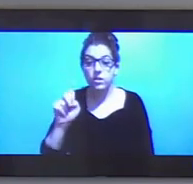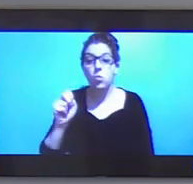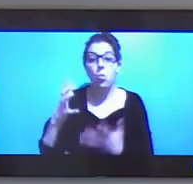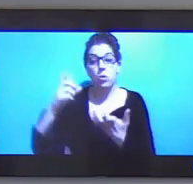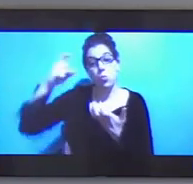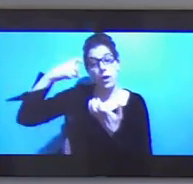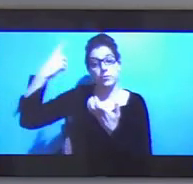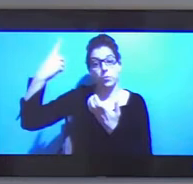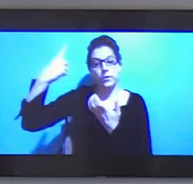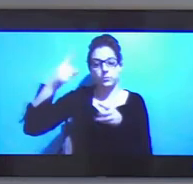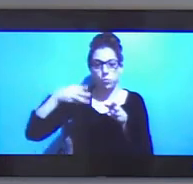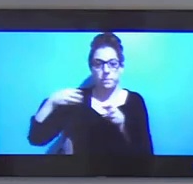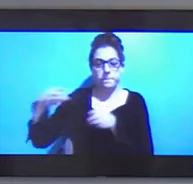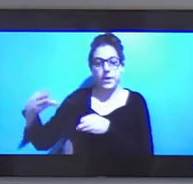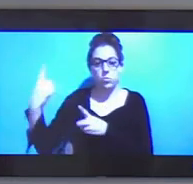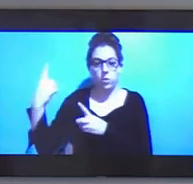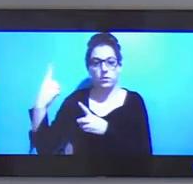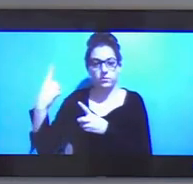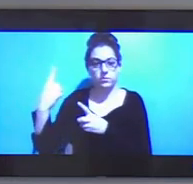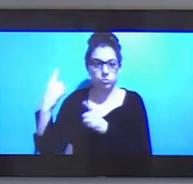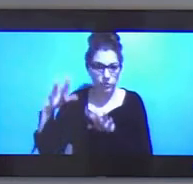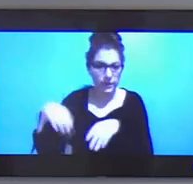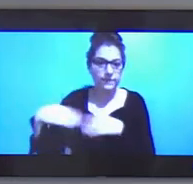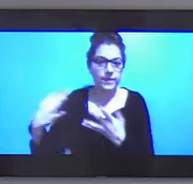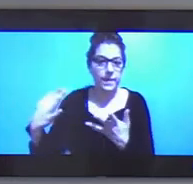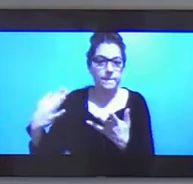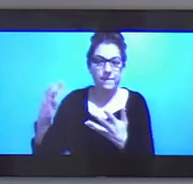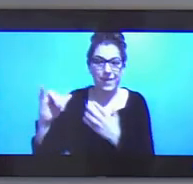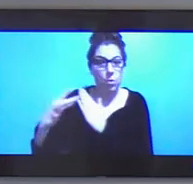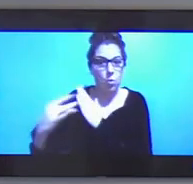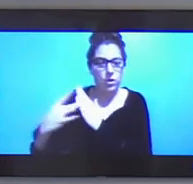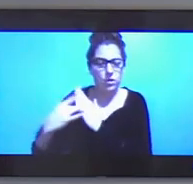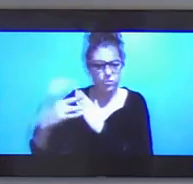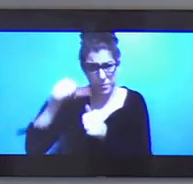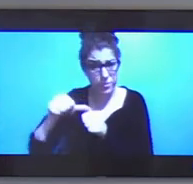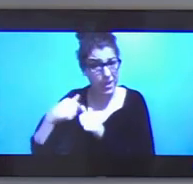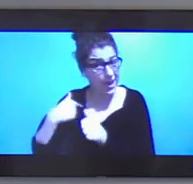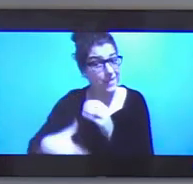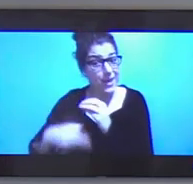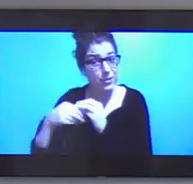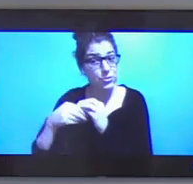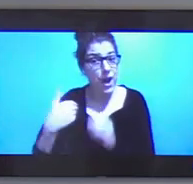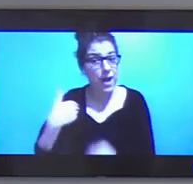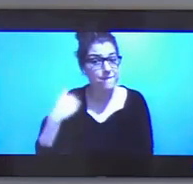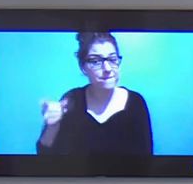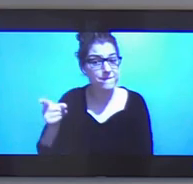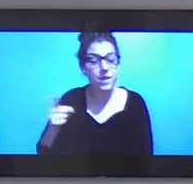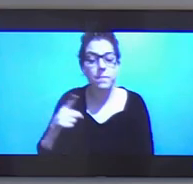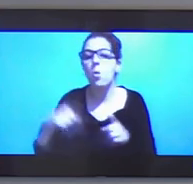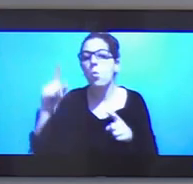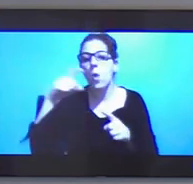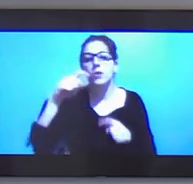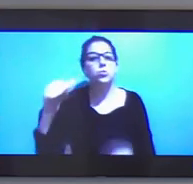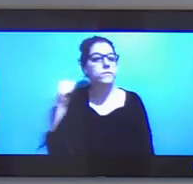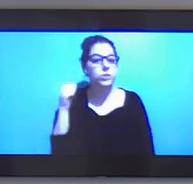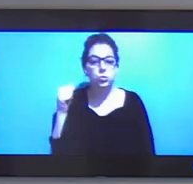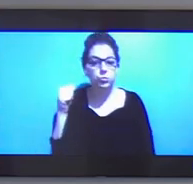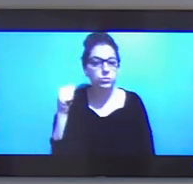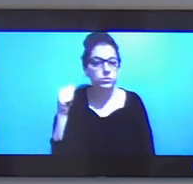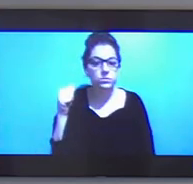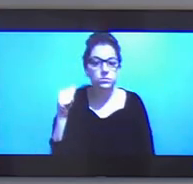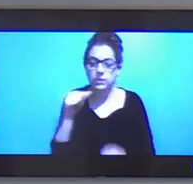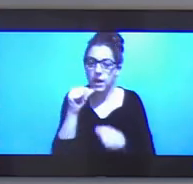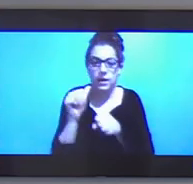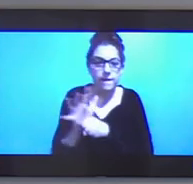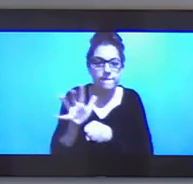prepared ones, to give them a little of that oil. Remember, they got extra. But the wise refuse. There won't be enough